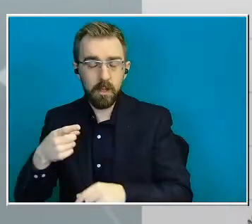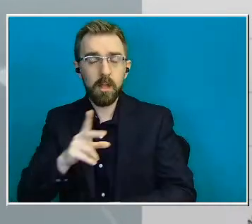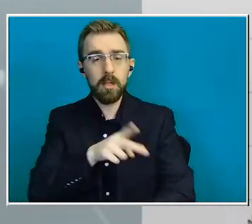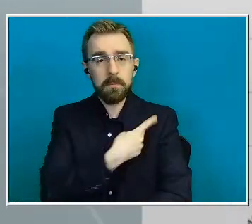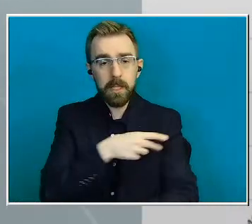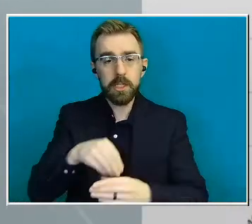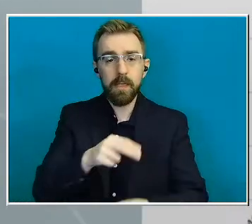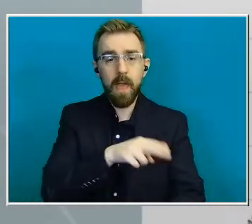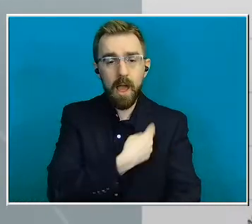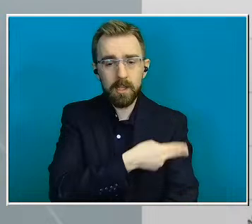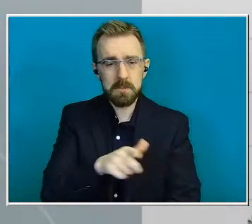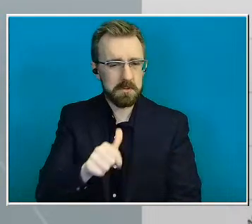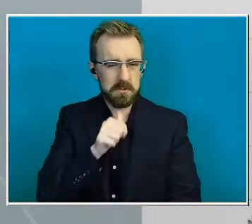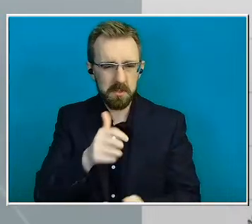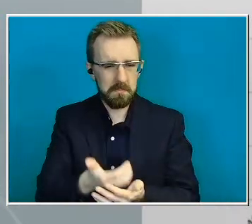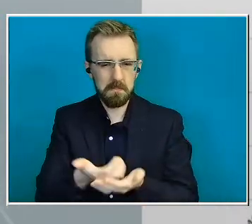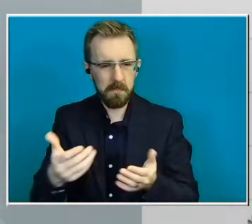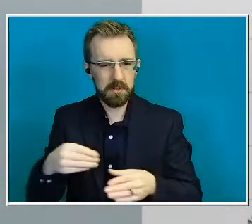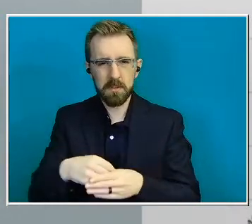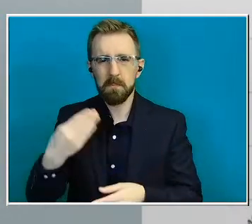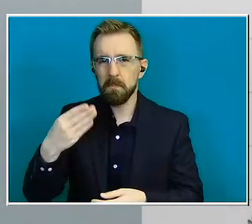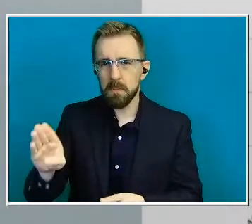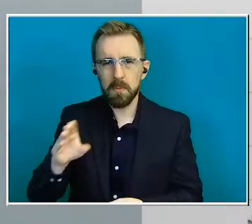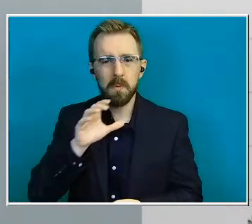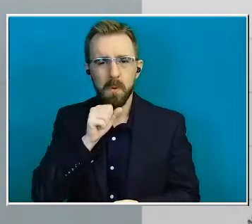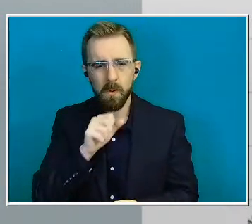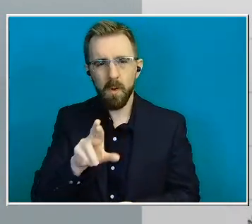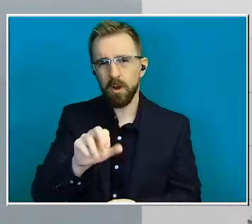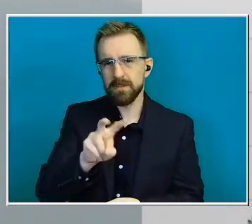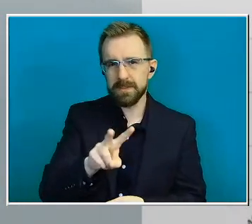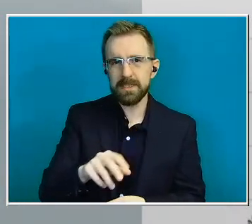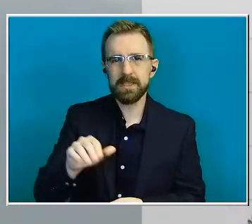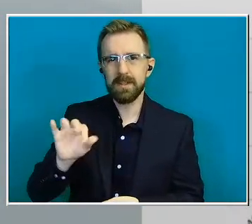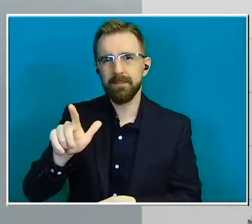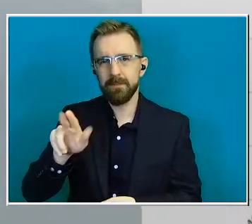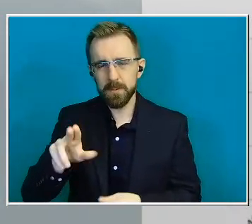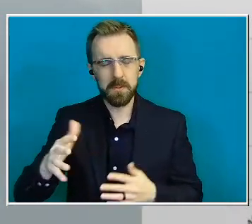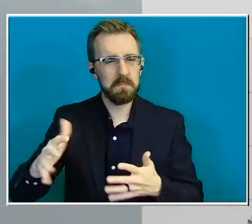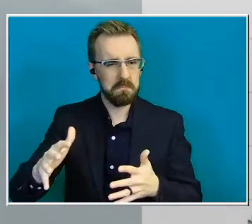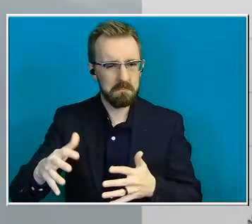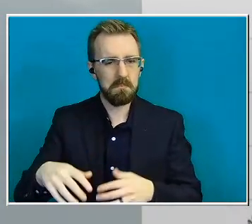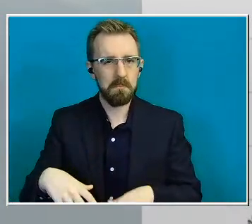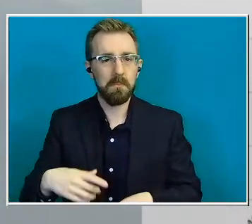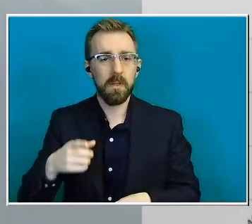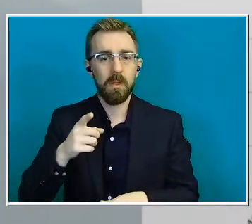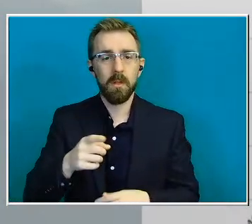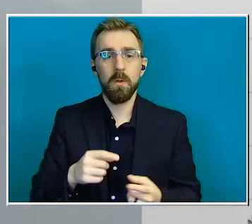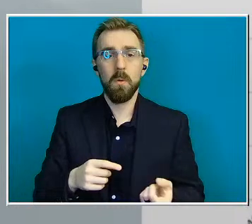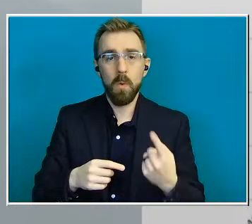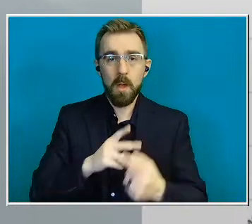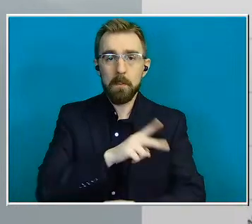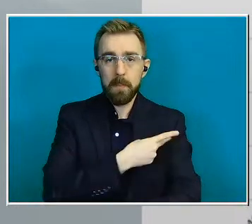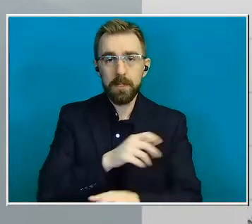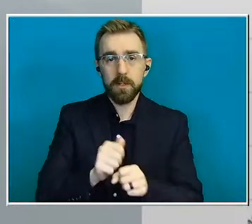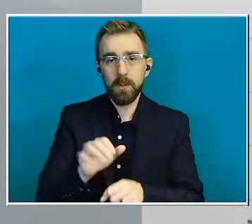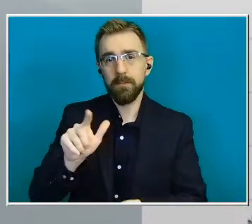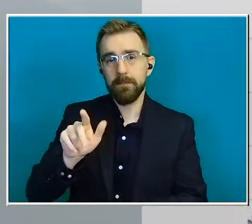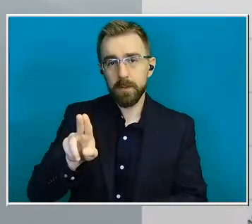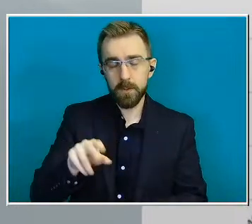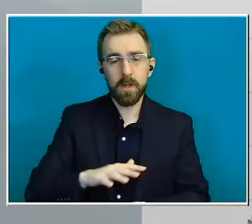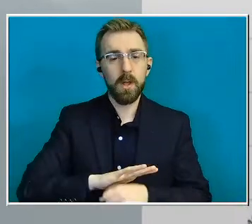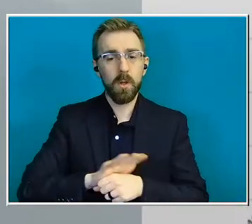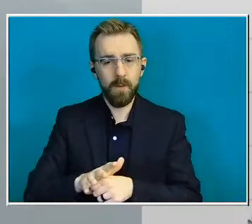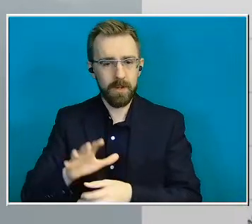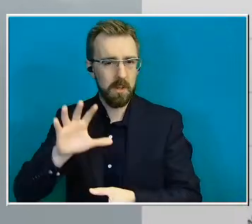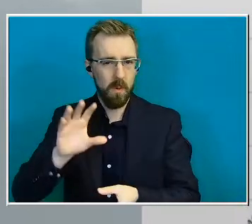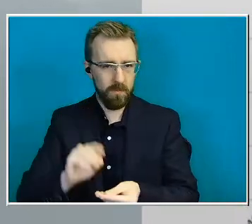much in the blue and orange, so RSV and influenza, although one inpatient with influenza. But COVID overall, Steve,